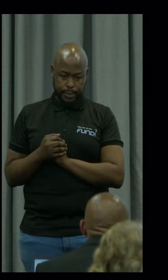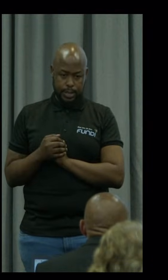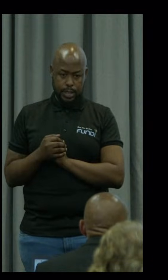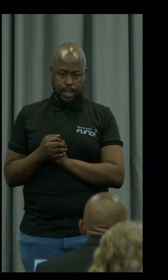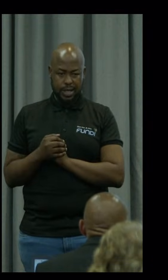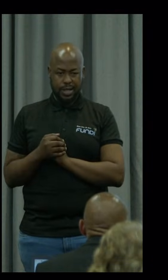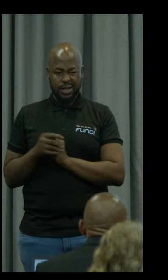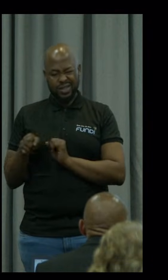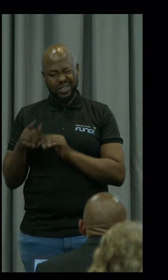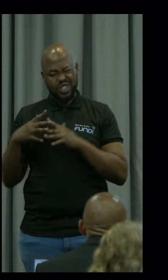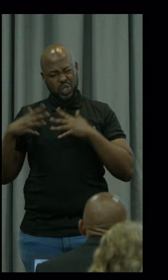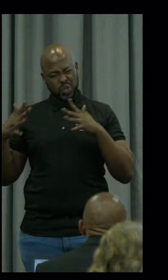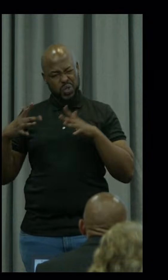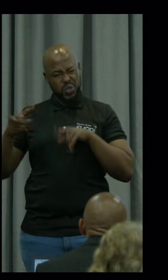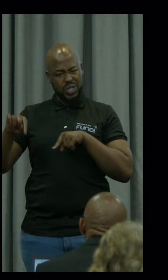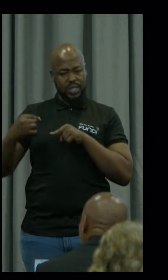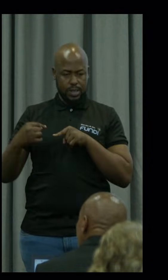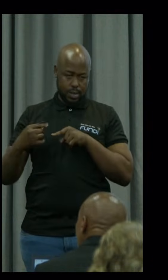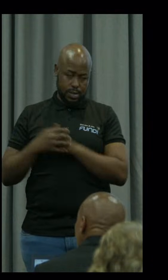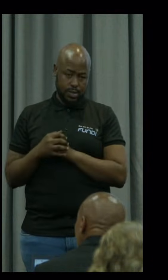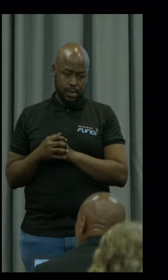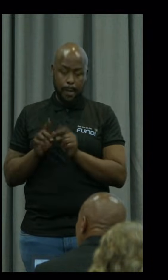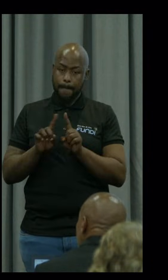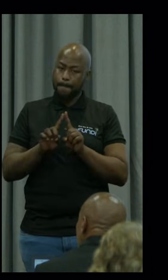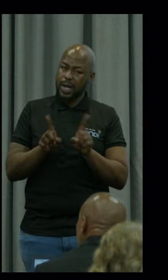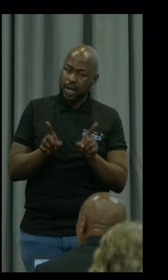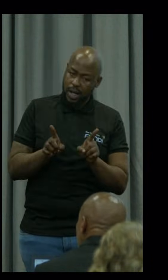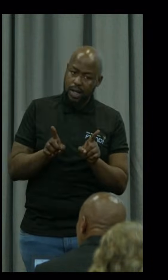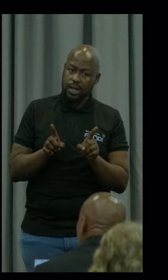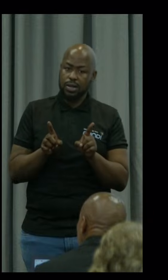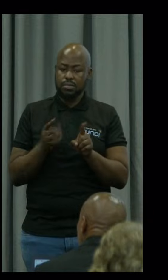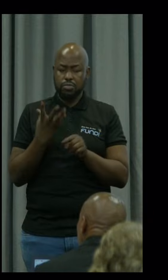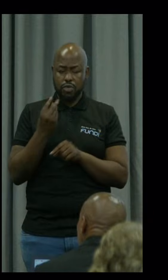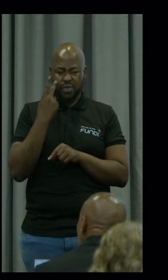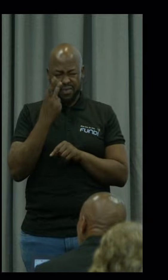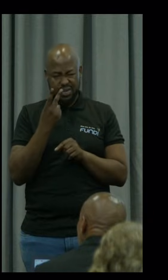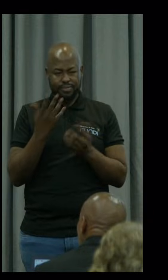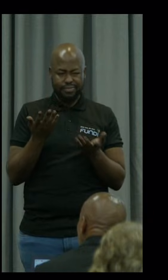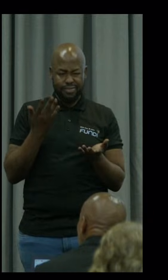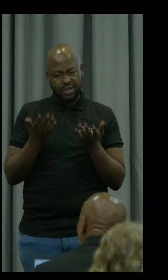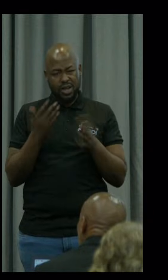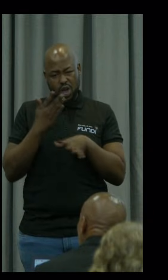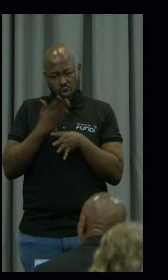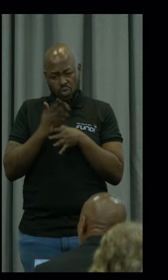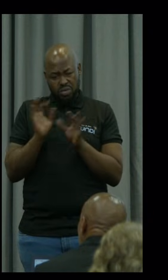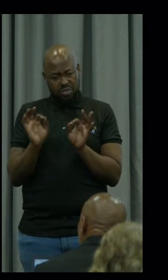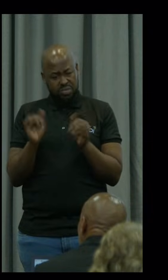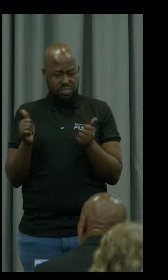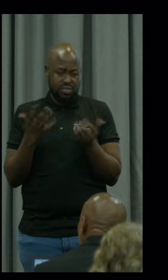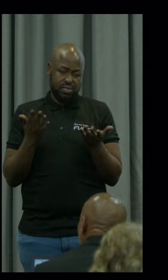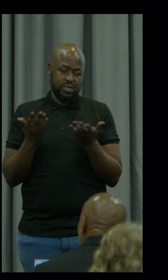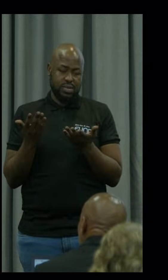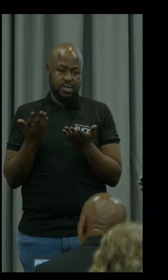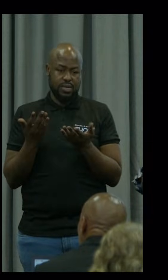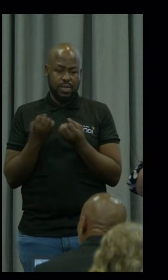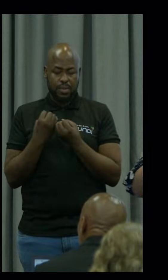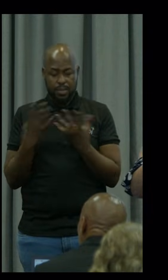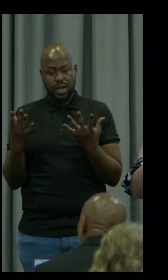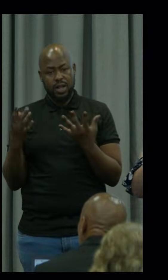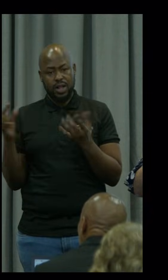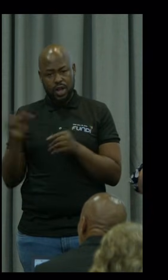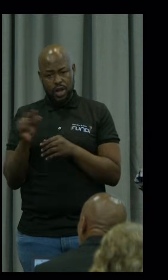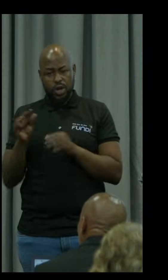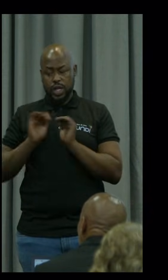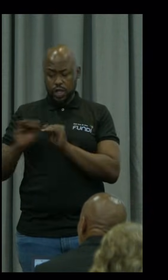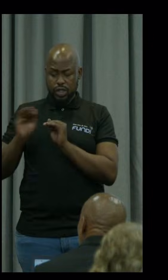which is a challenge, but we've seen it works. Multi-grade teaching